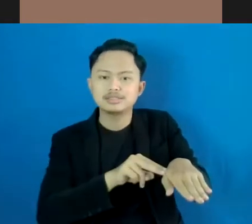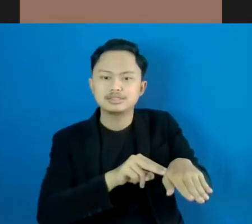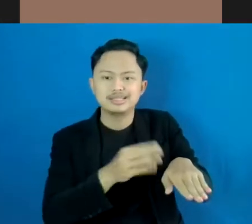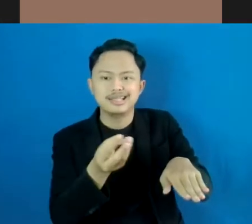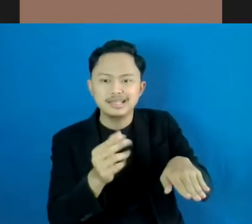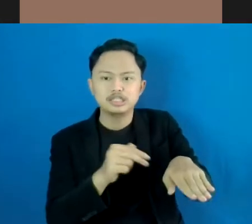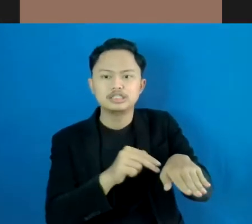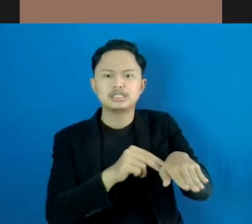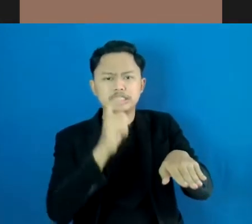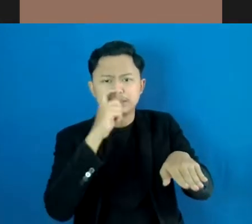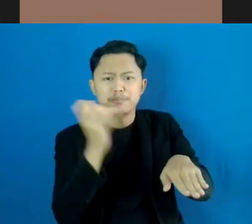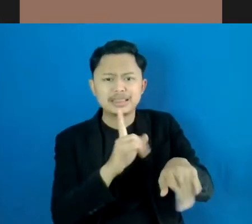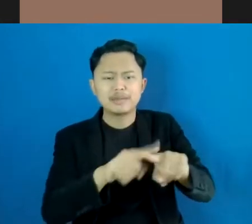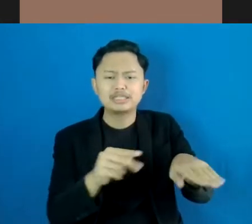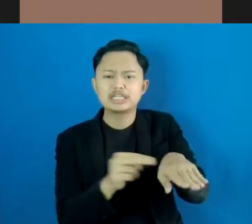more on that?